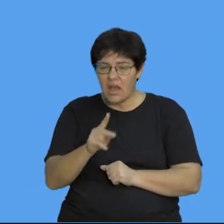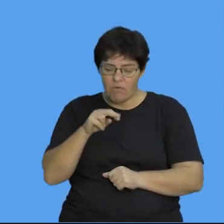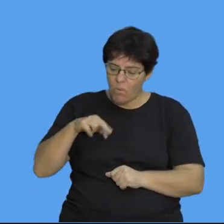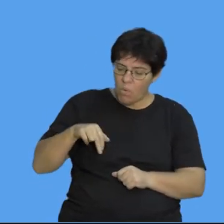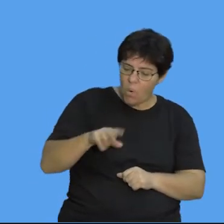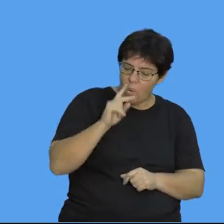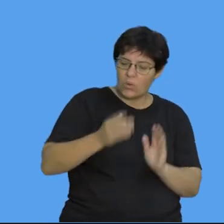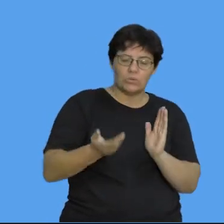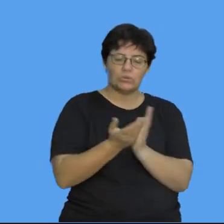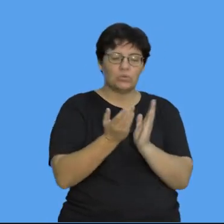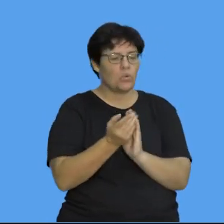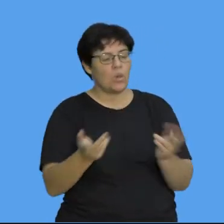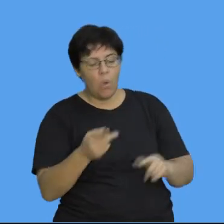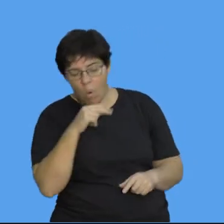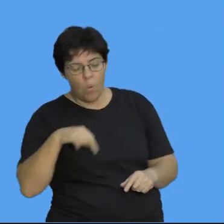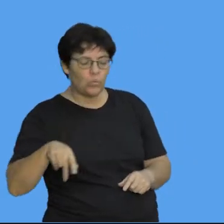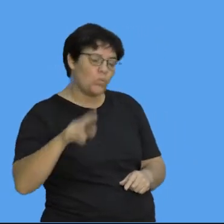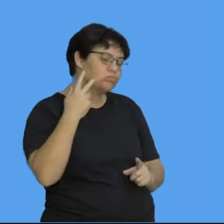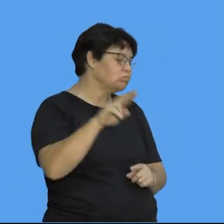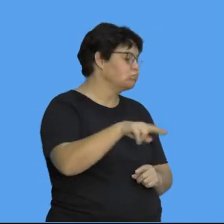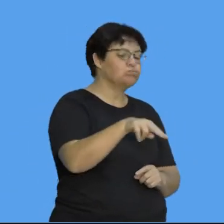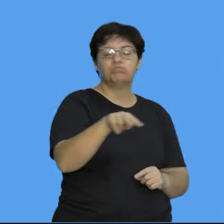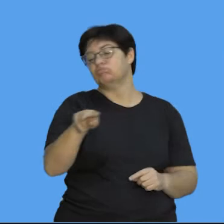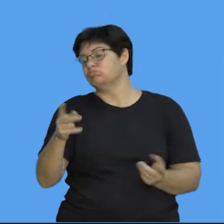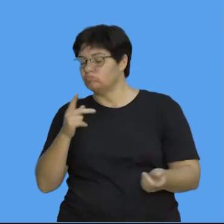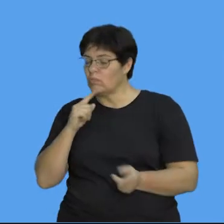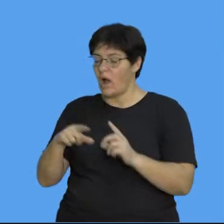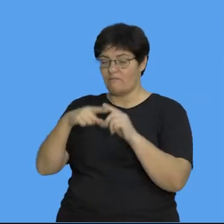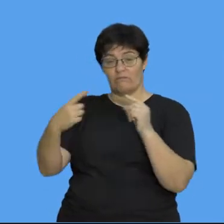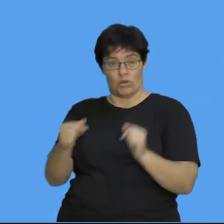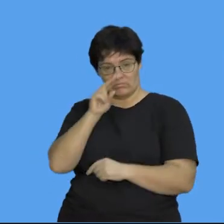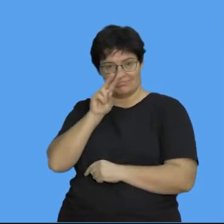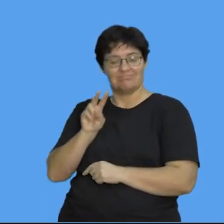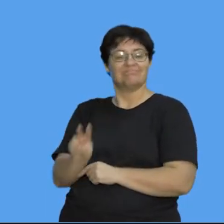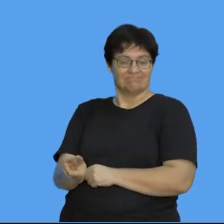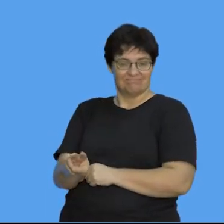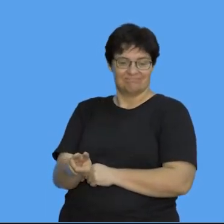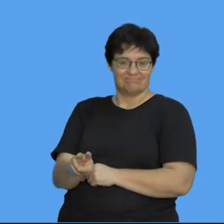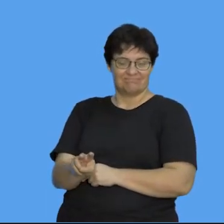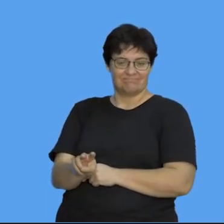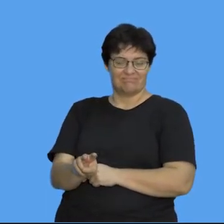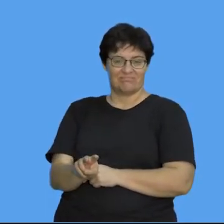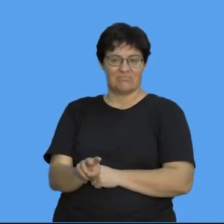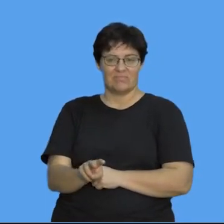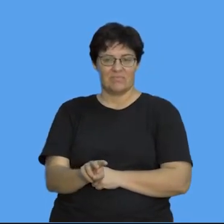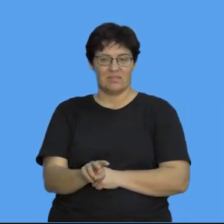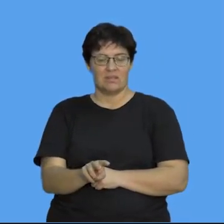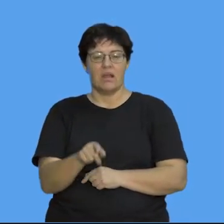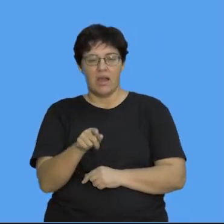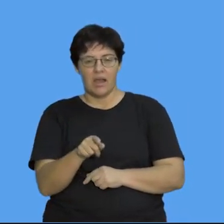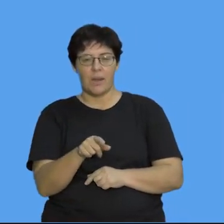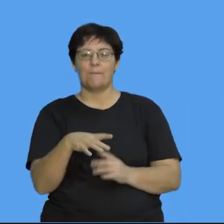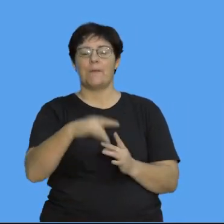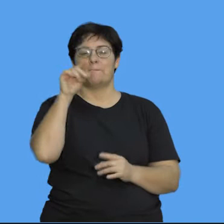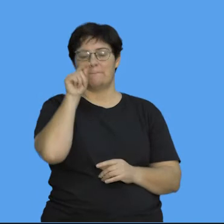you're walking to school or if you're walking around in the veld or if you maybe have a garden, etc. I want to